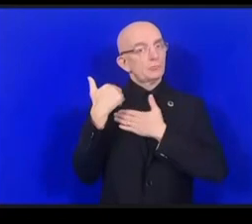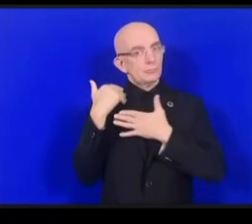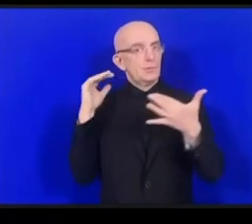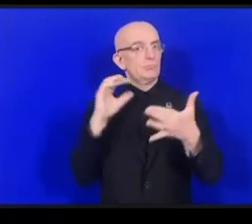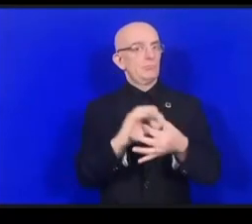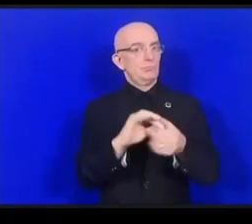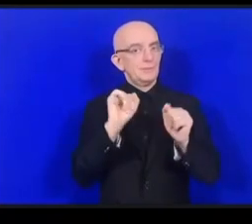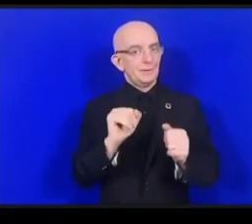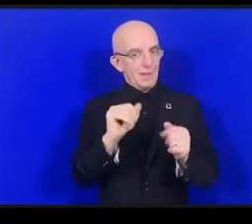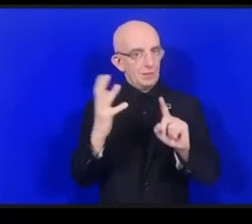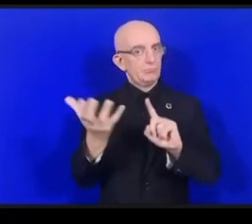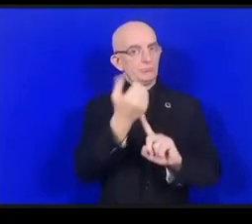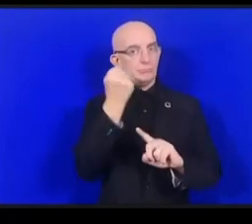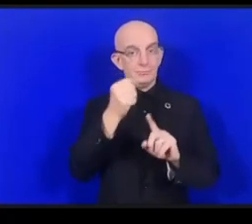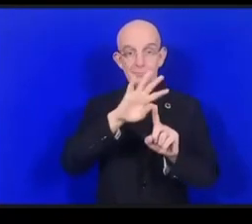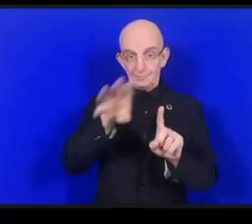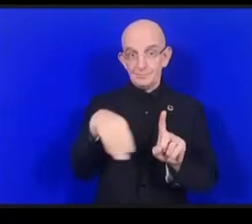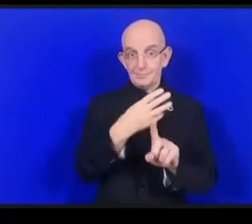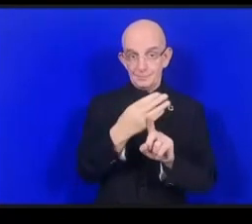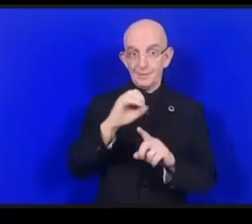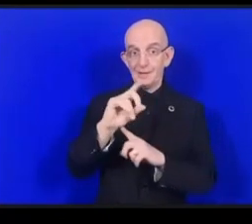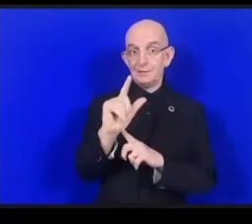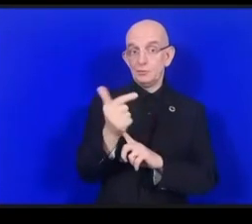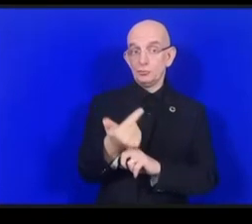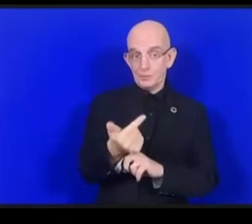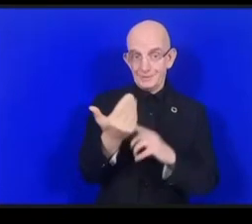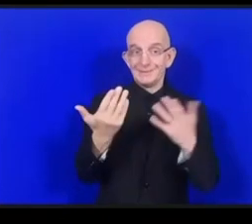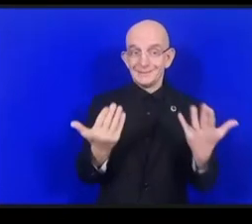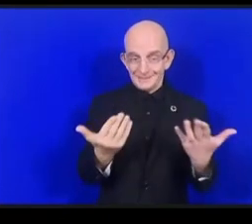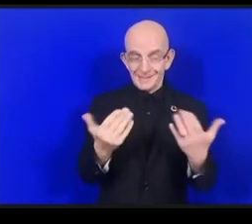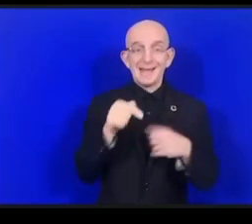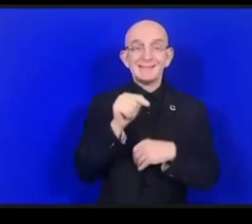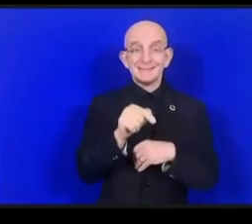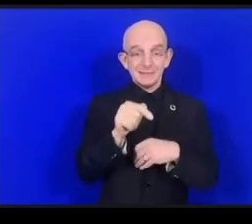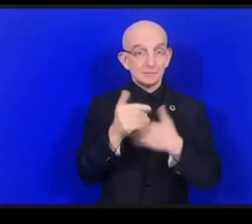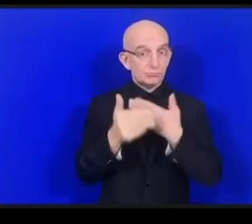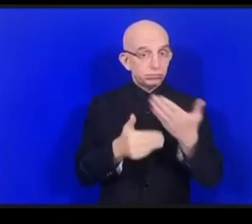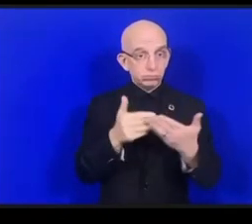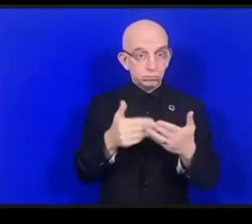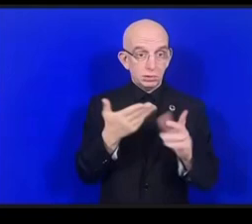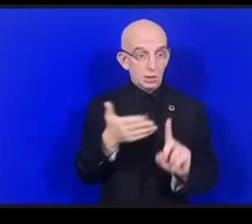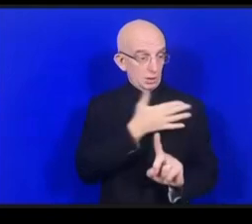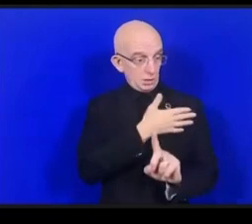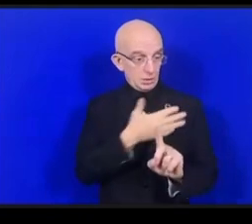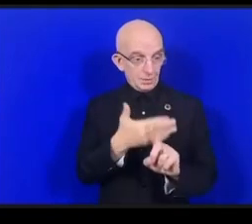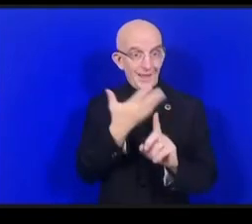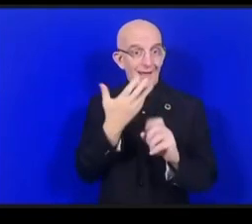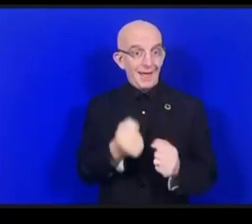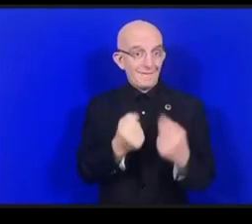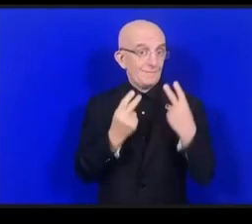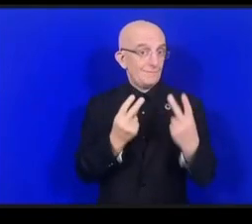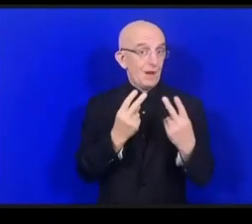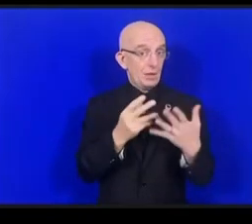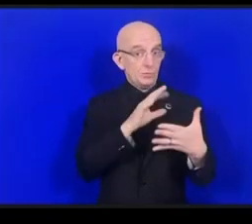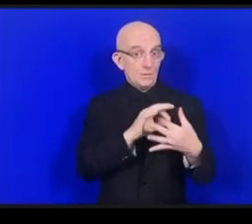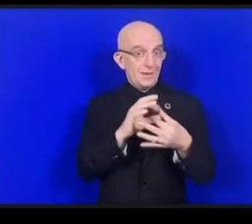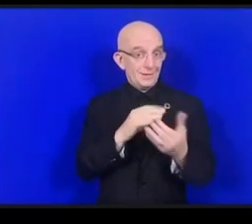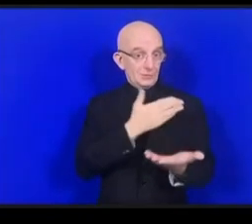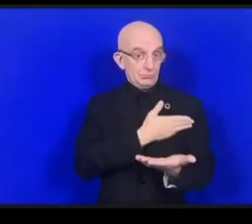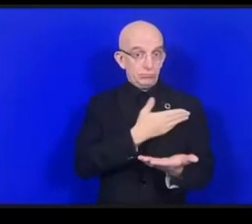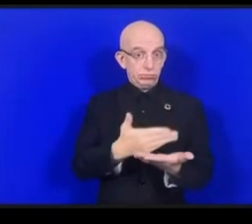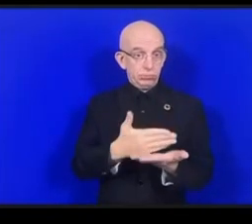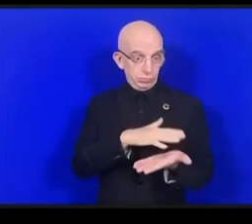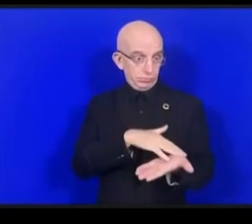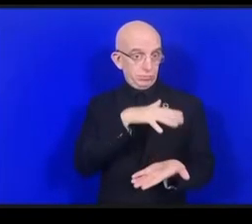a stronger, more purposive, and more structured approach to having positive impact